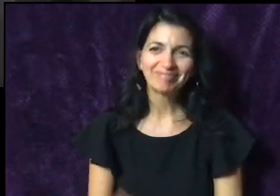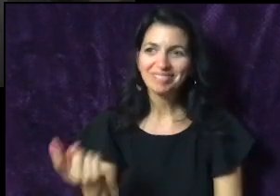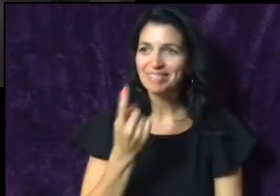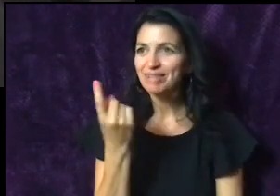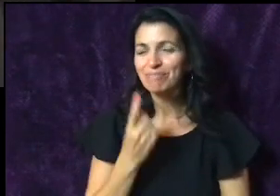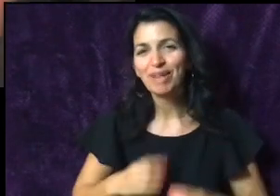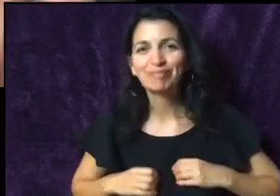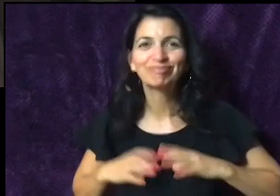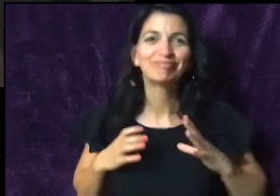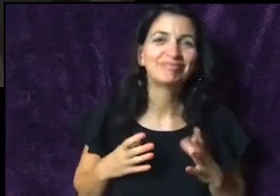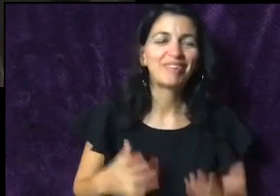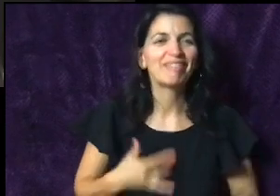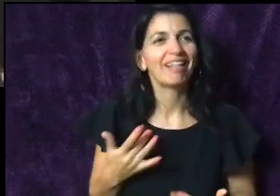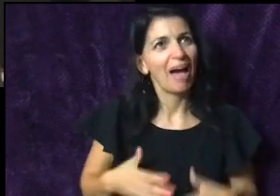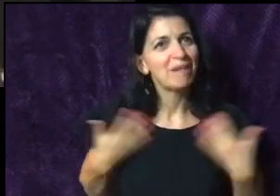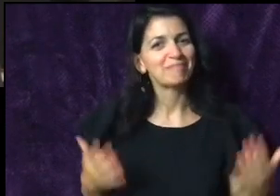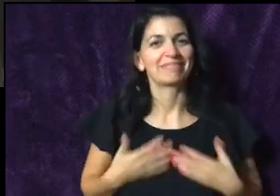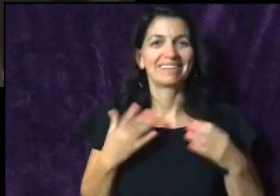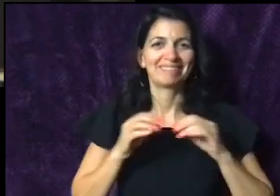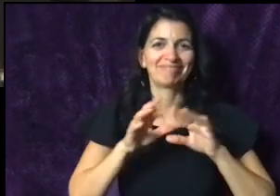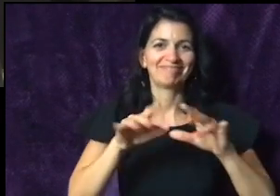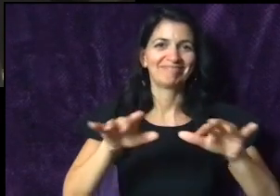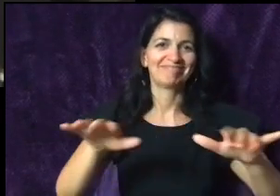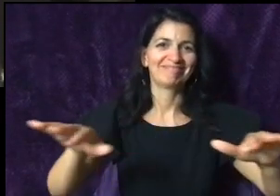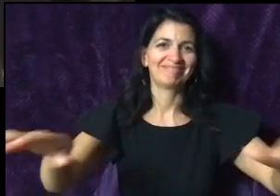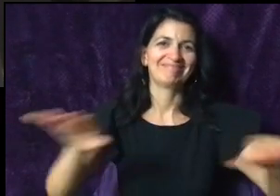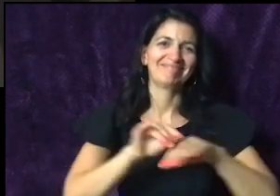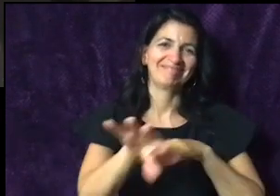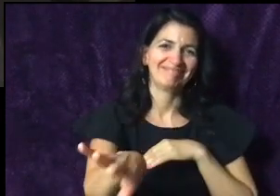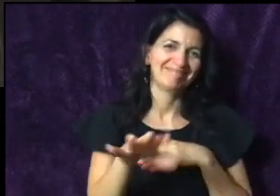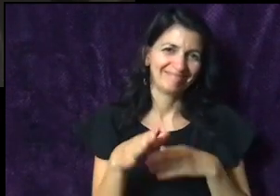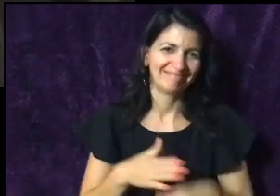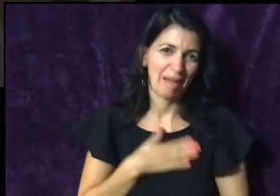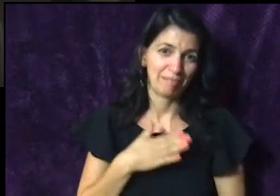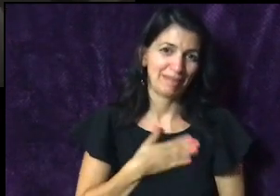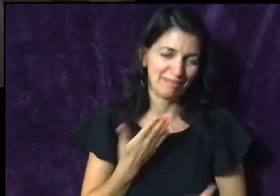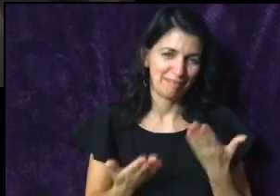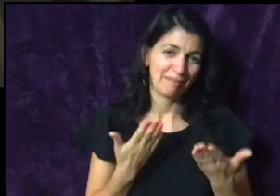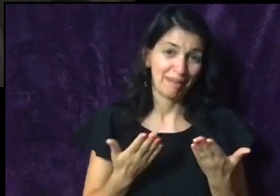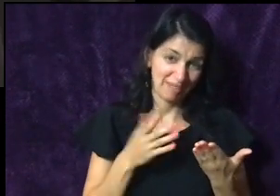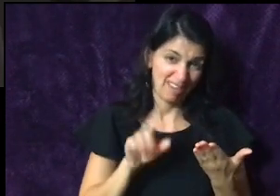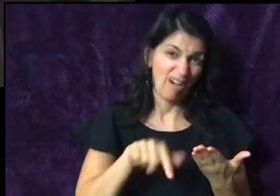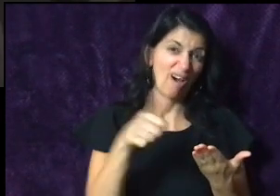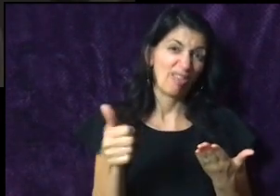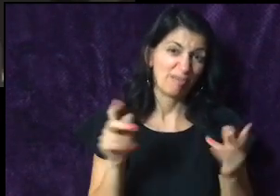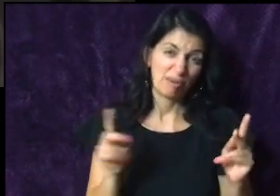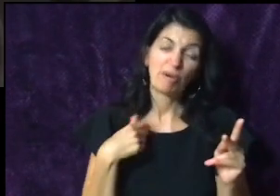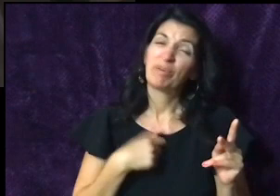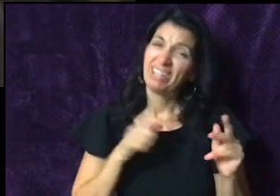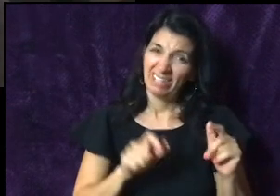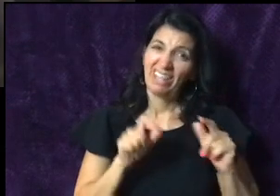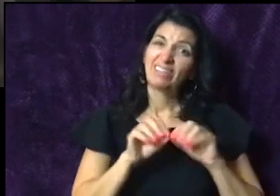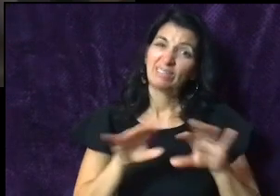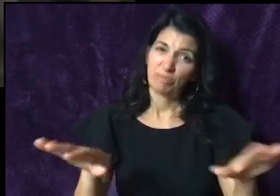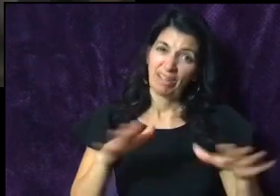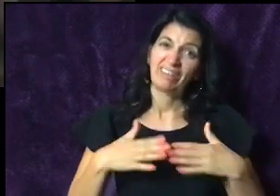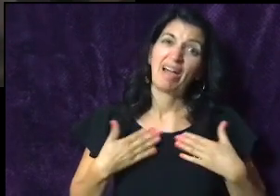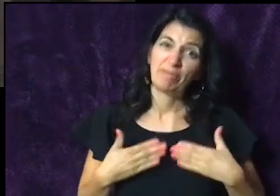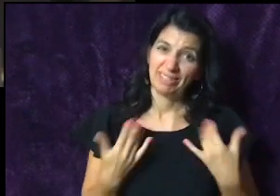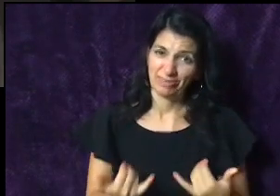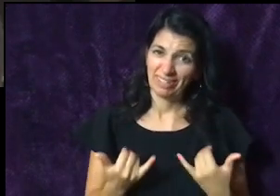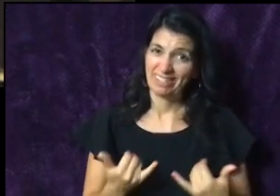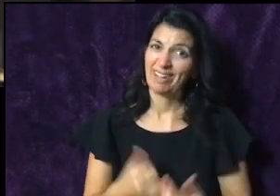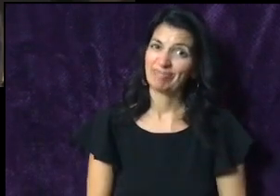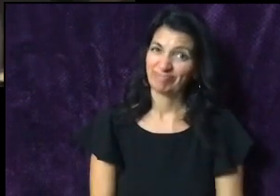you and playing it and singing it and performing it for people who you perform it for might make them feel happy too. And we need to spread as much